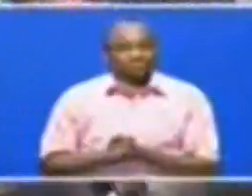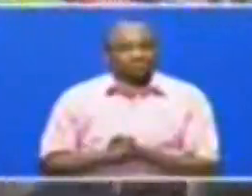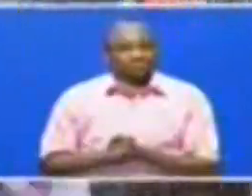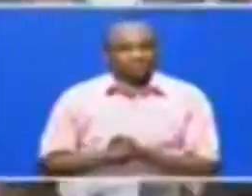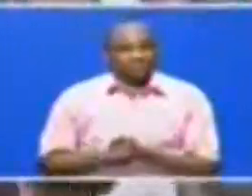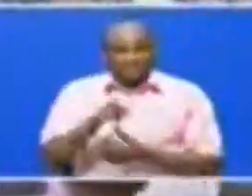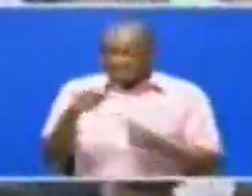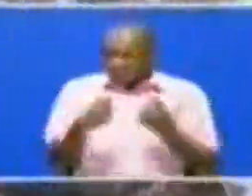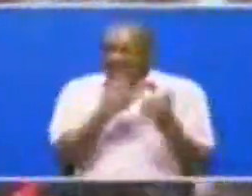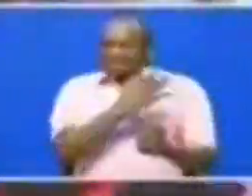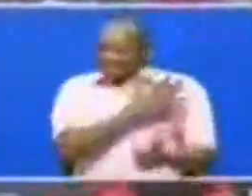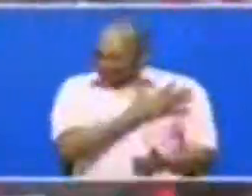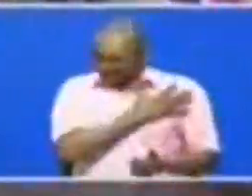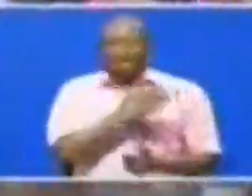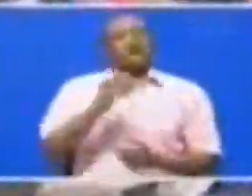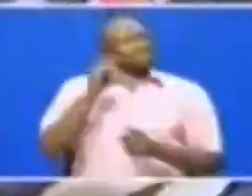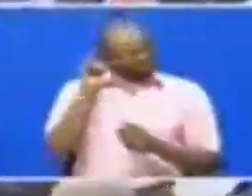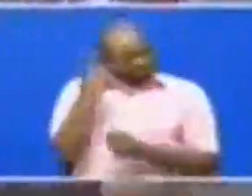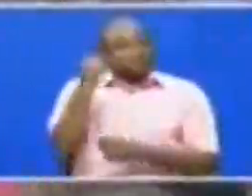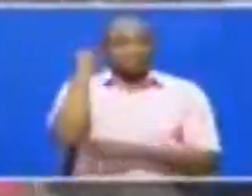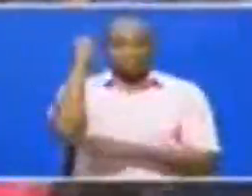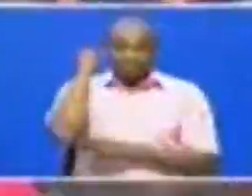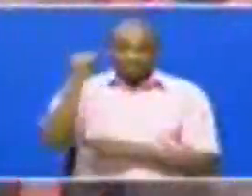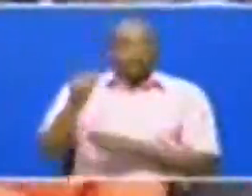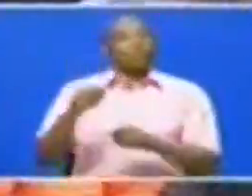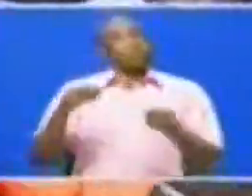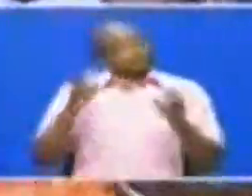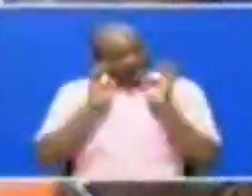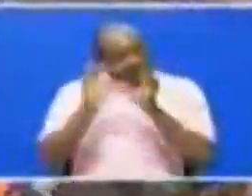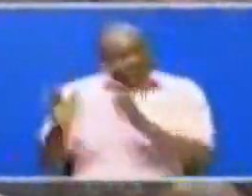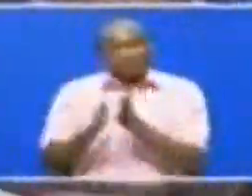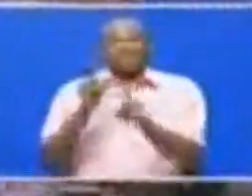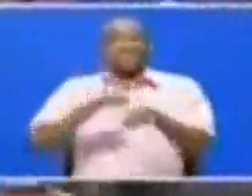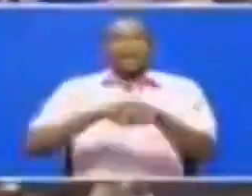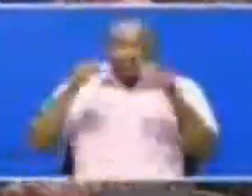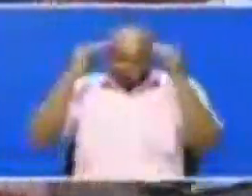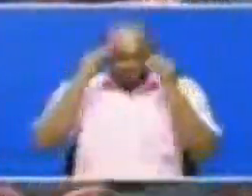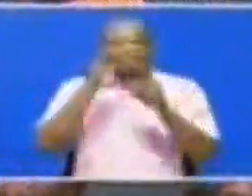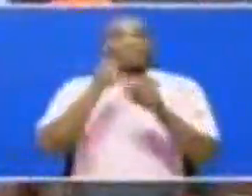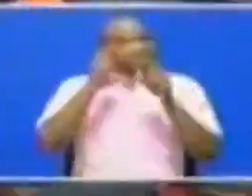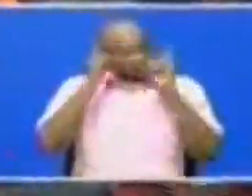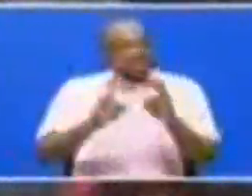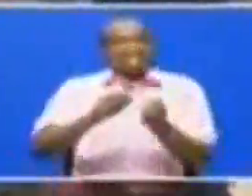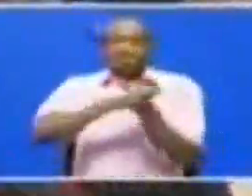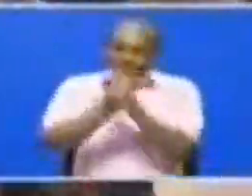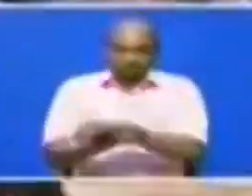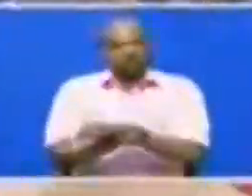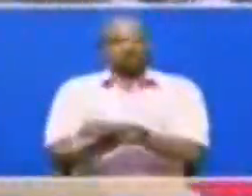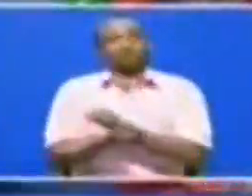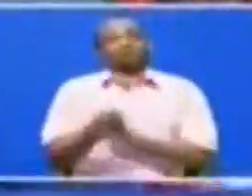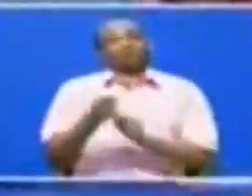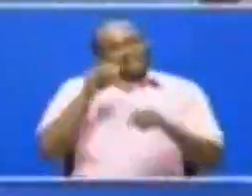It was NASA's first political rally since the Supreme Court ruling that IEBC shall conduct a fresh presidential